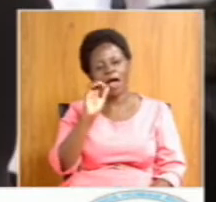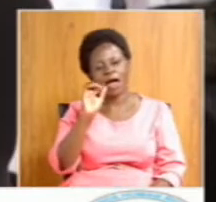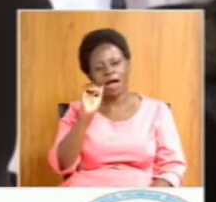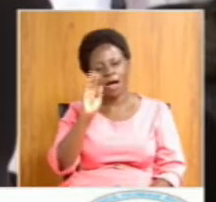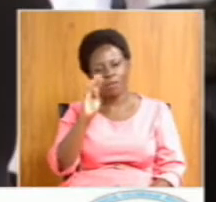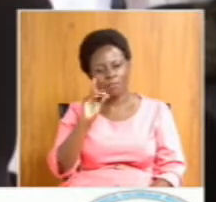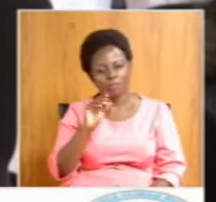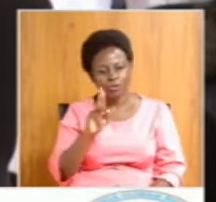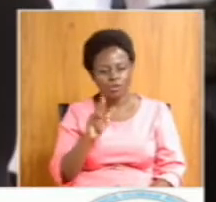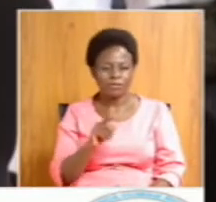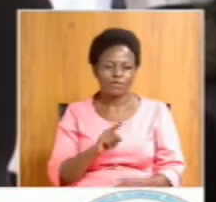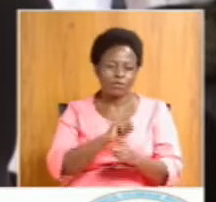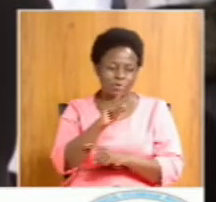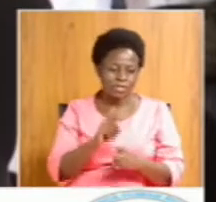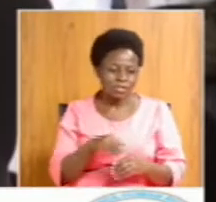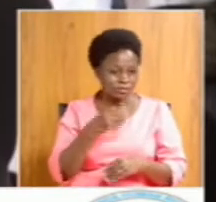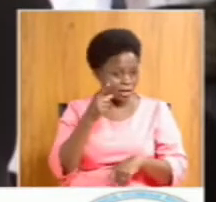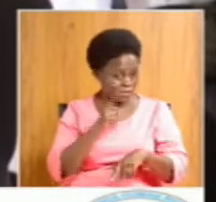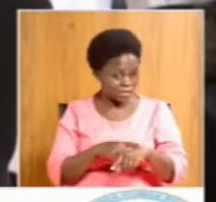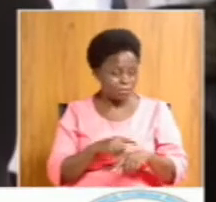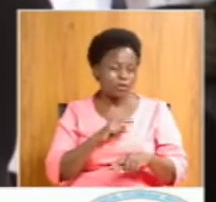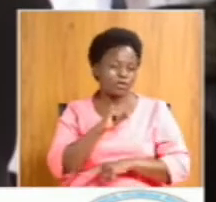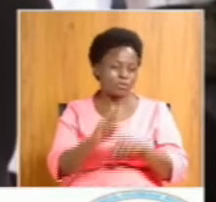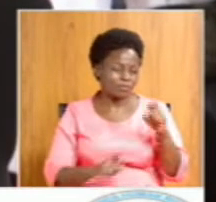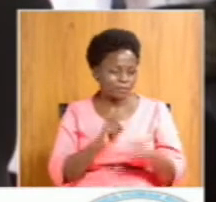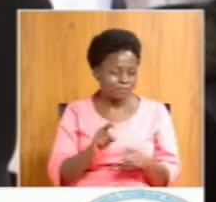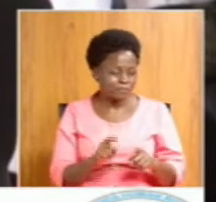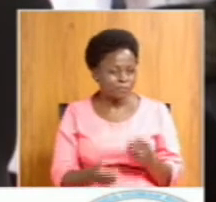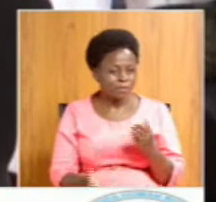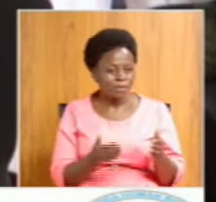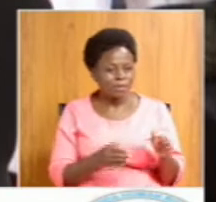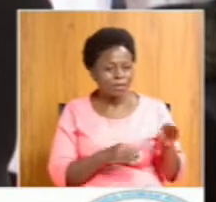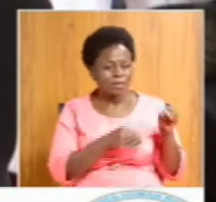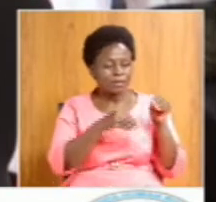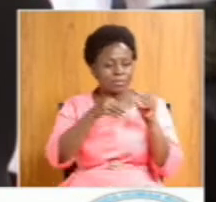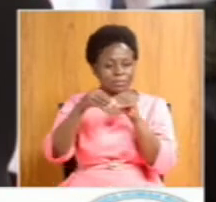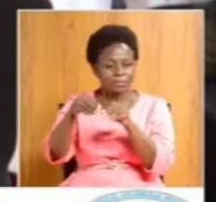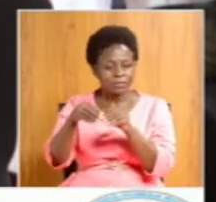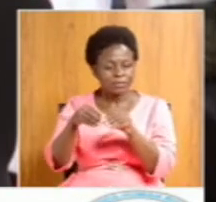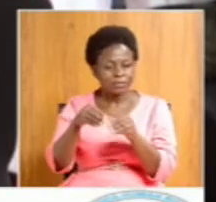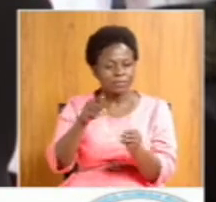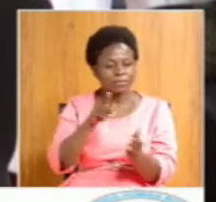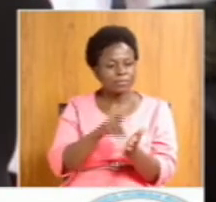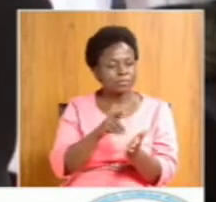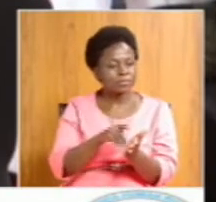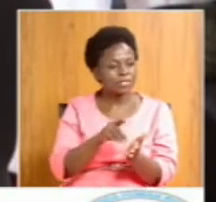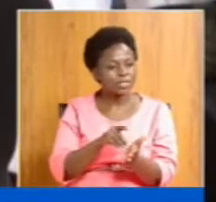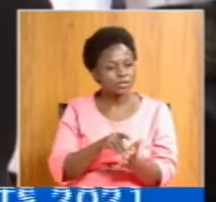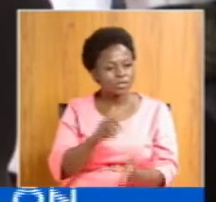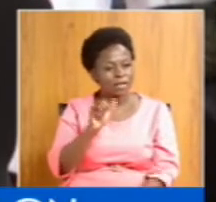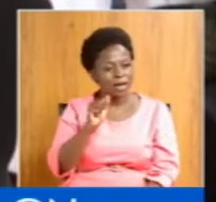If you want to ask a question, of course there's going to be a time when you have to engage him. Maybe let's just take it now, take it to Dr. Evelyn Akech.